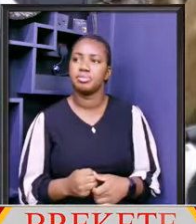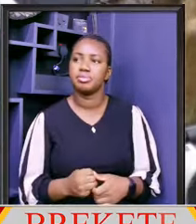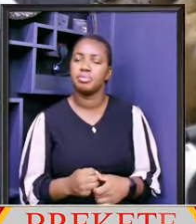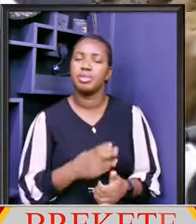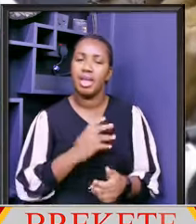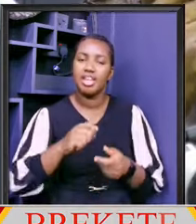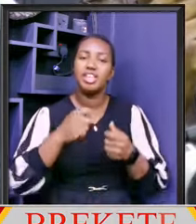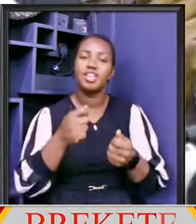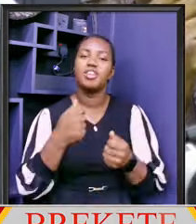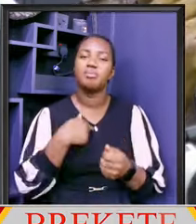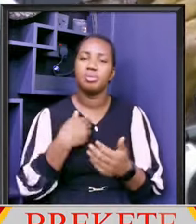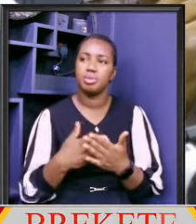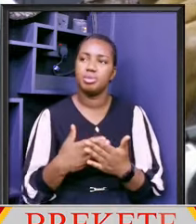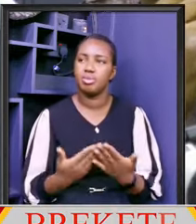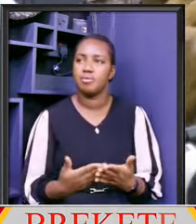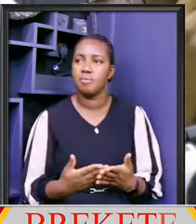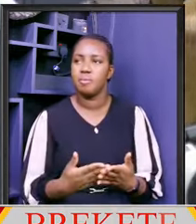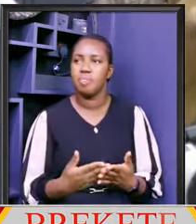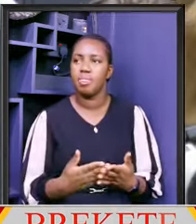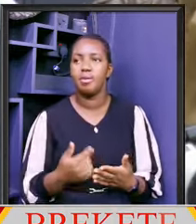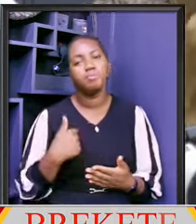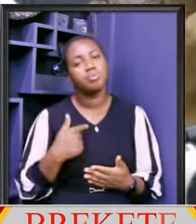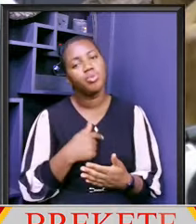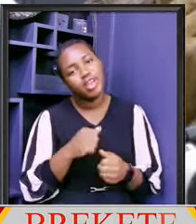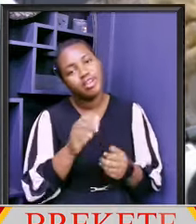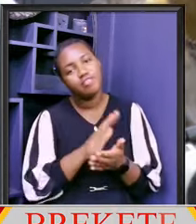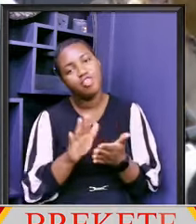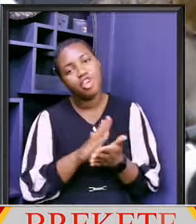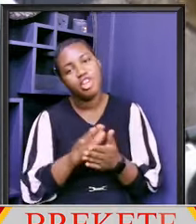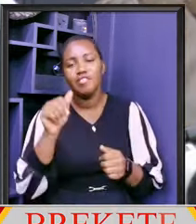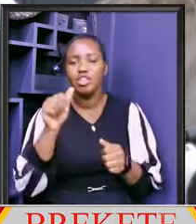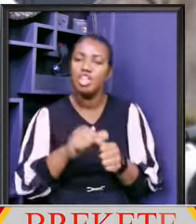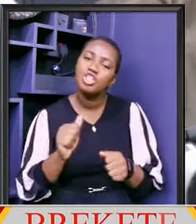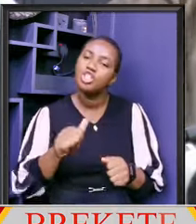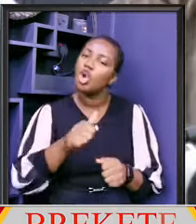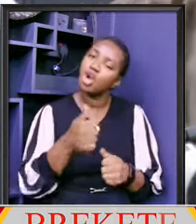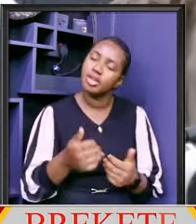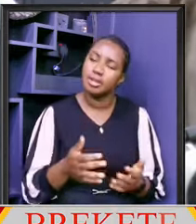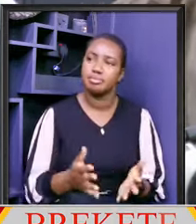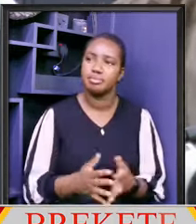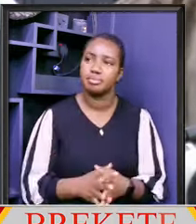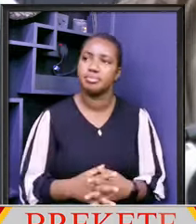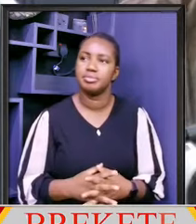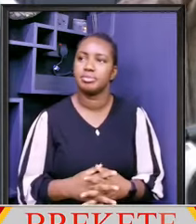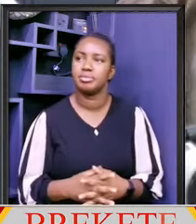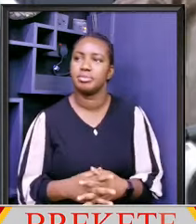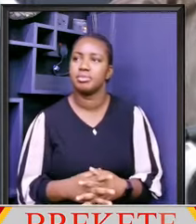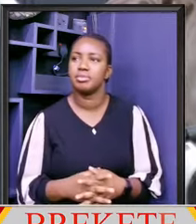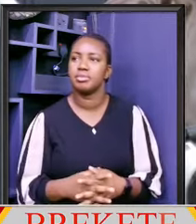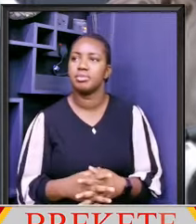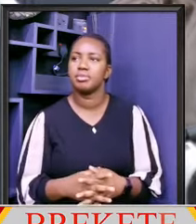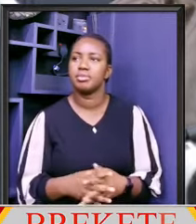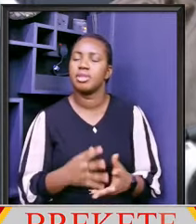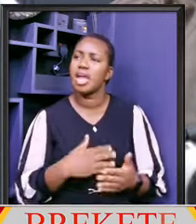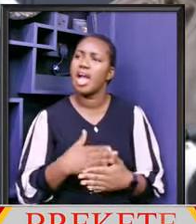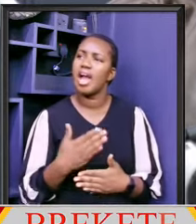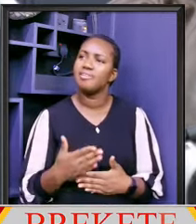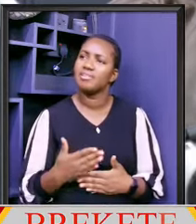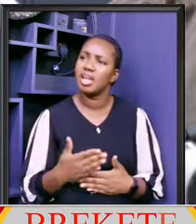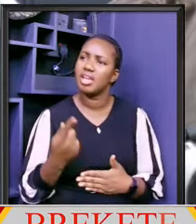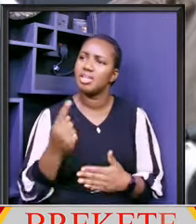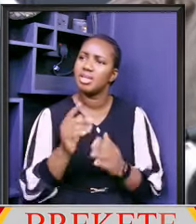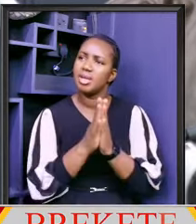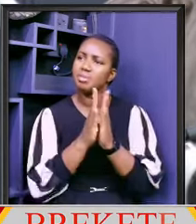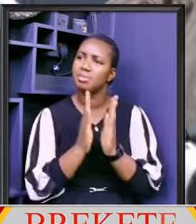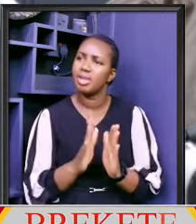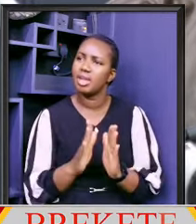give me. And I call because I already forgive each other. If I need to call it, that means I'm still keeping the mind with him. I put the money for pocket. So after the prayer